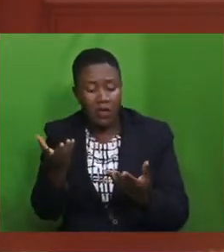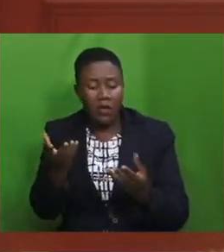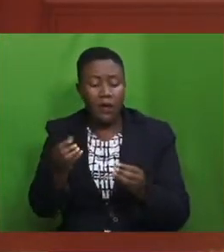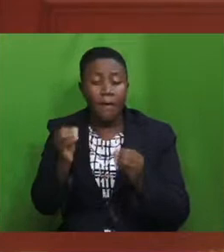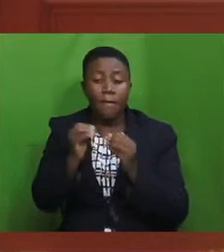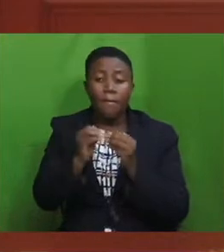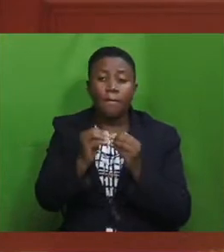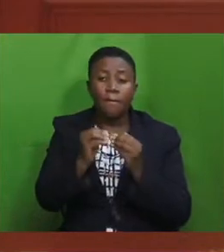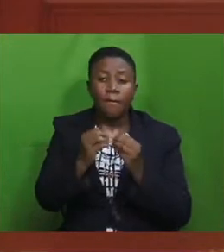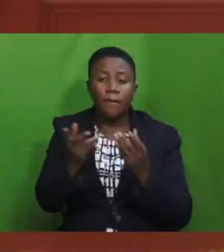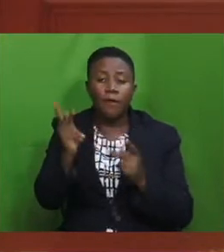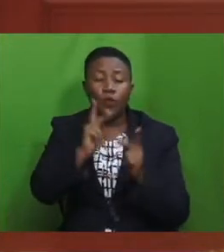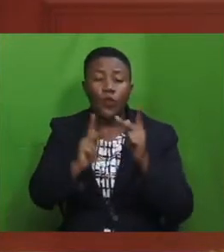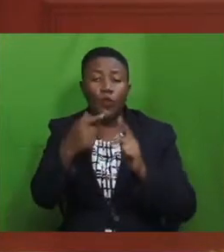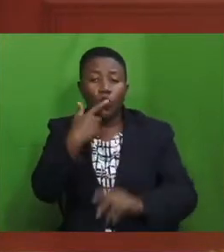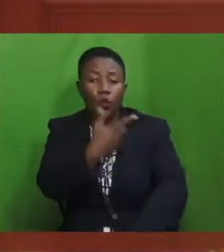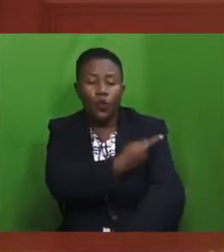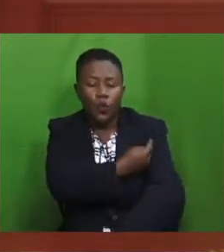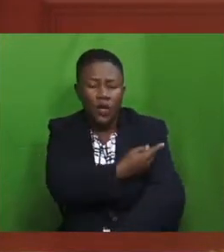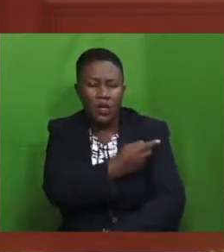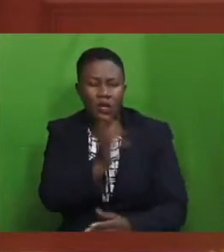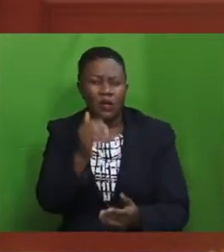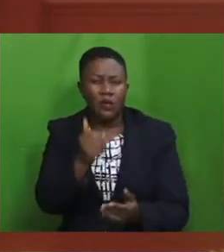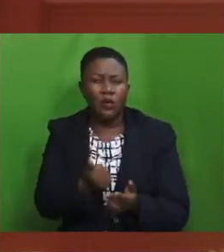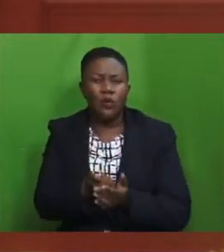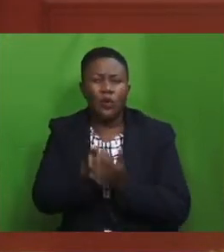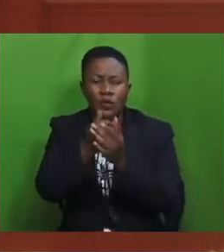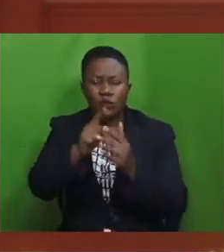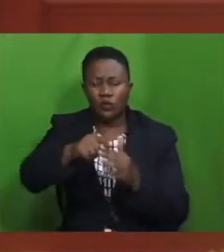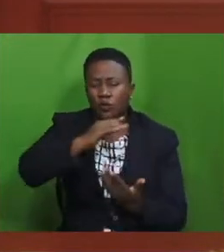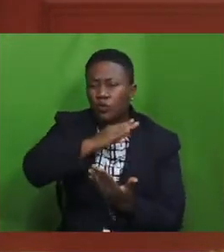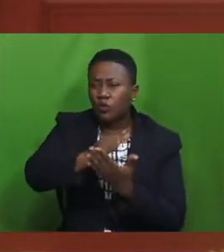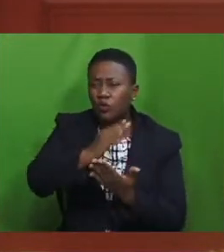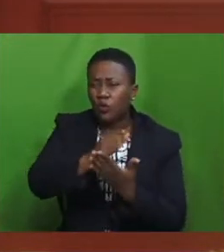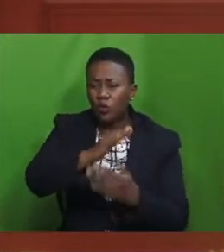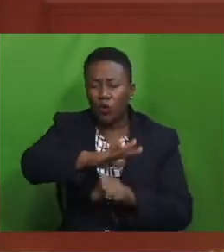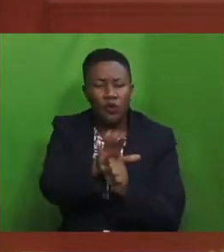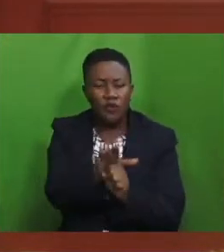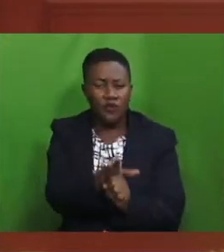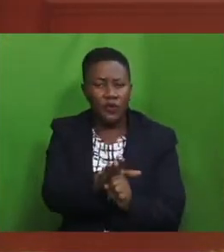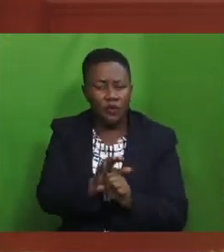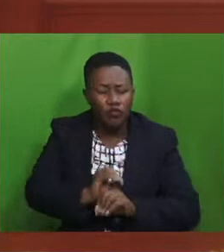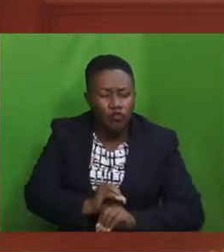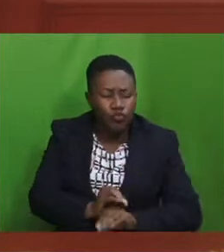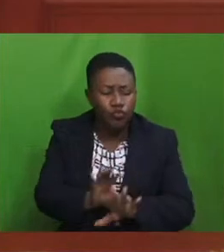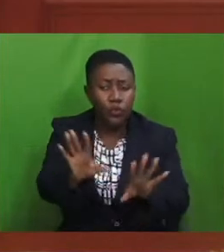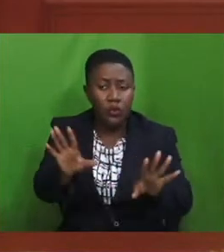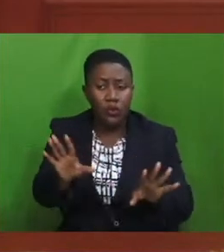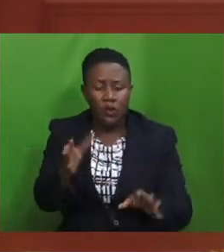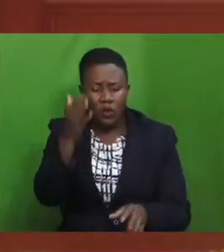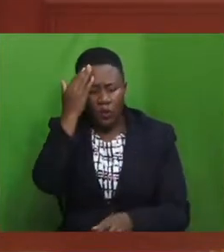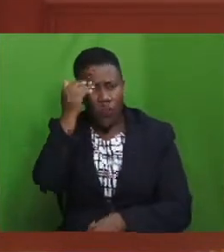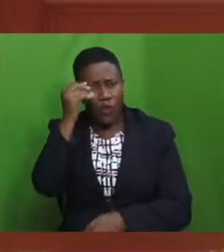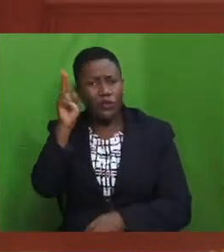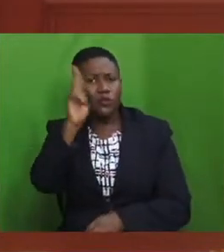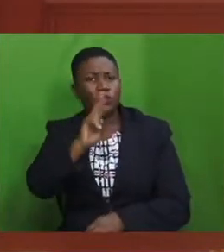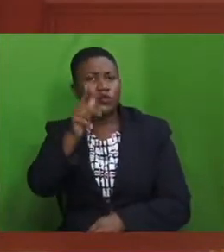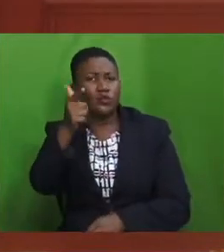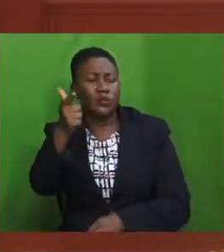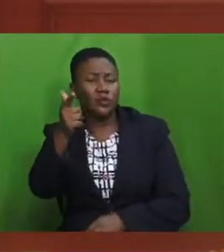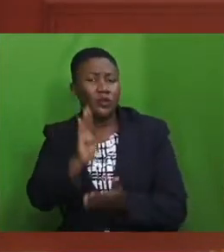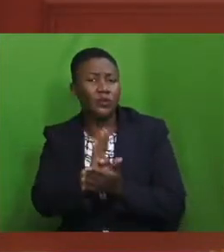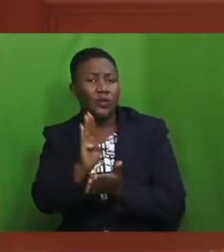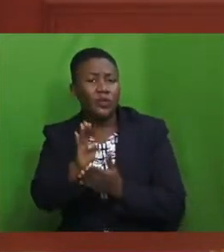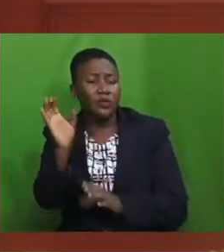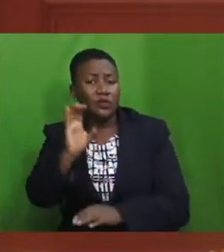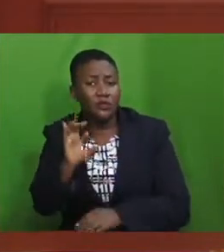population is less likely to be prone to COVID infections. So why do you take 21 billion Ghana cedis,